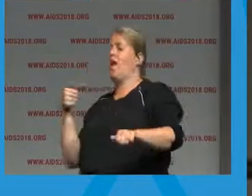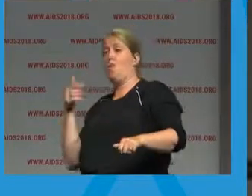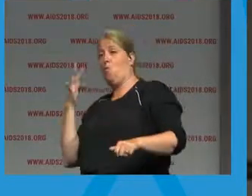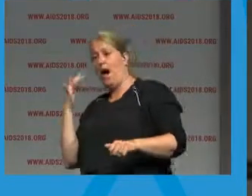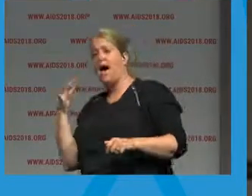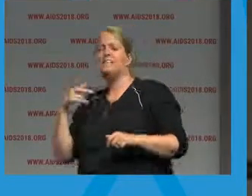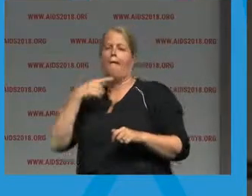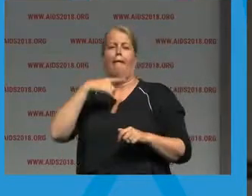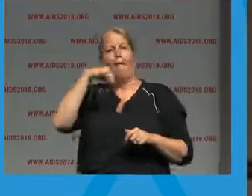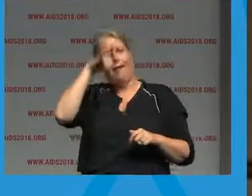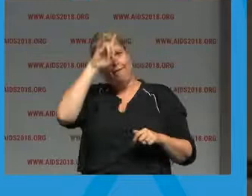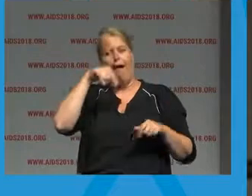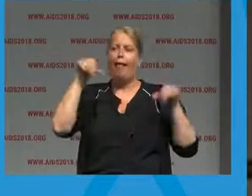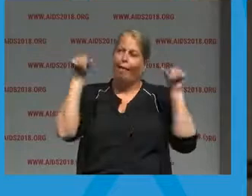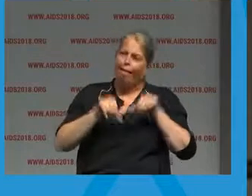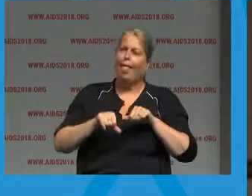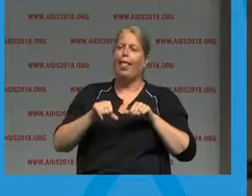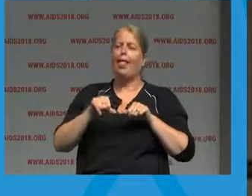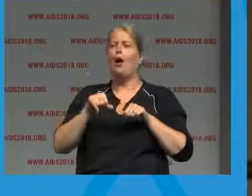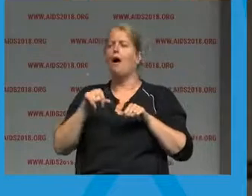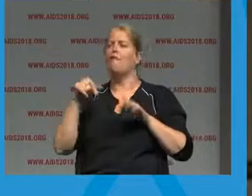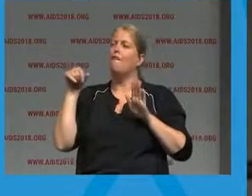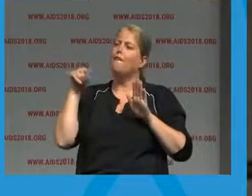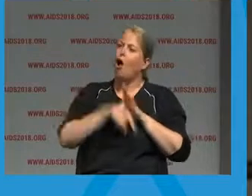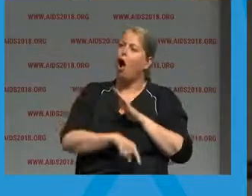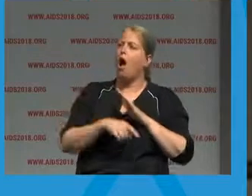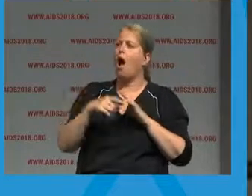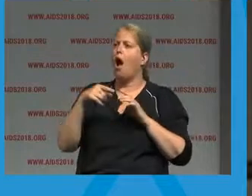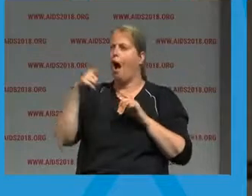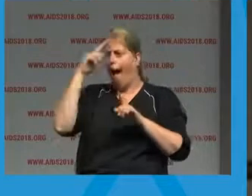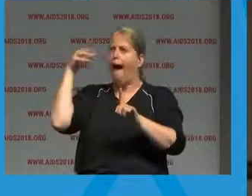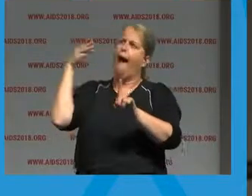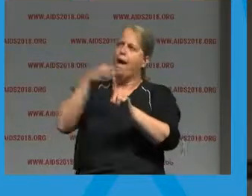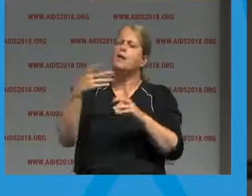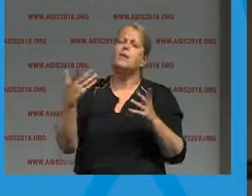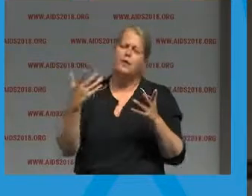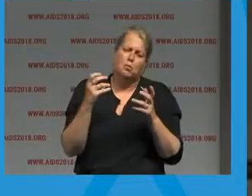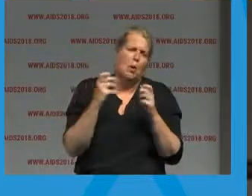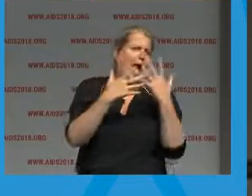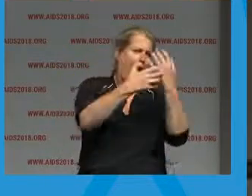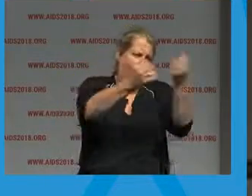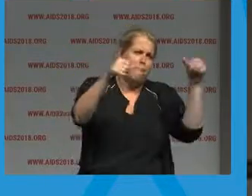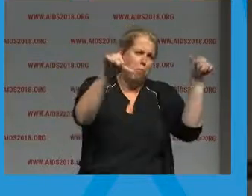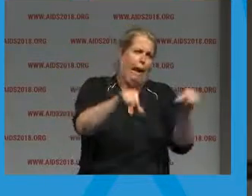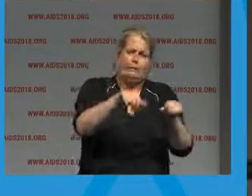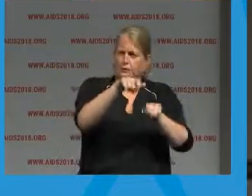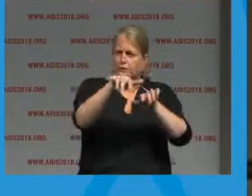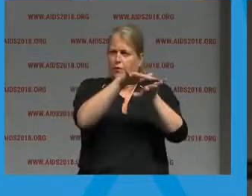exist in the world, of course, I'm not disputing it. But if you go to the term